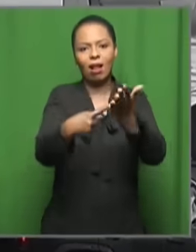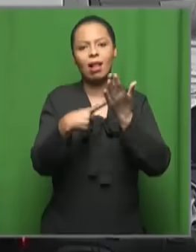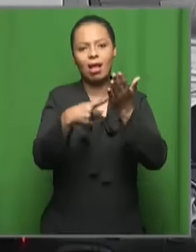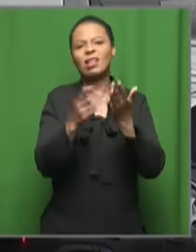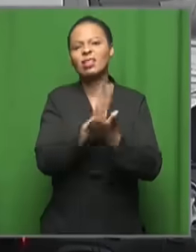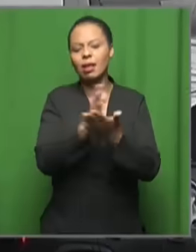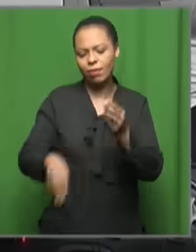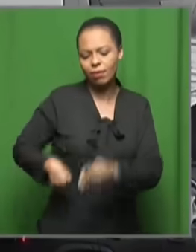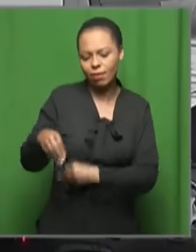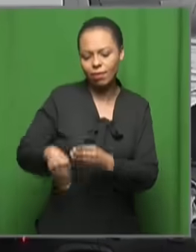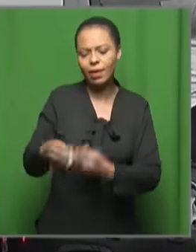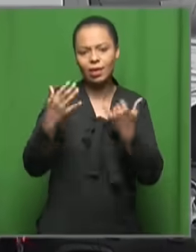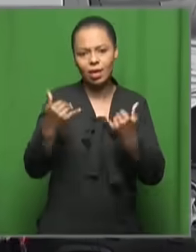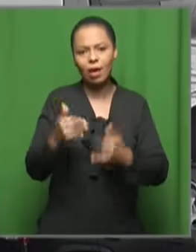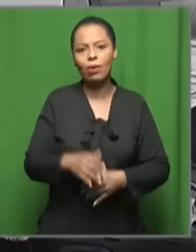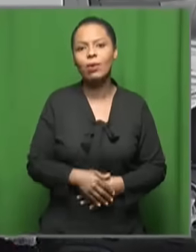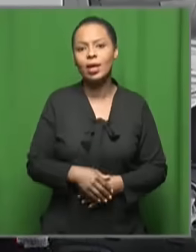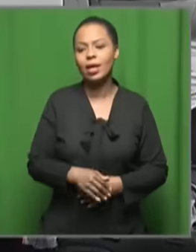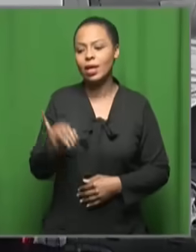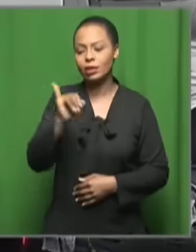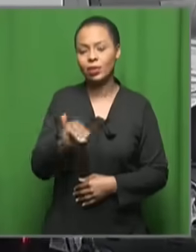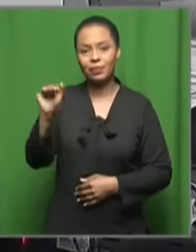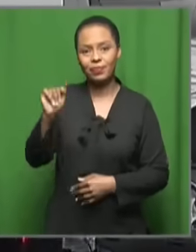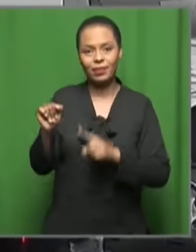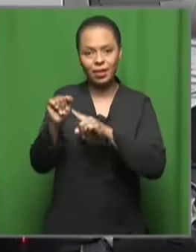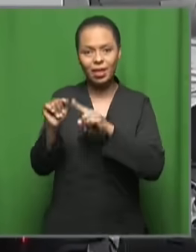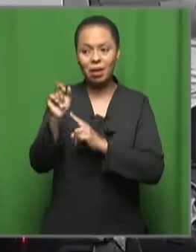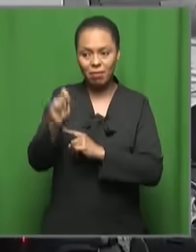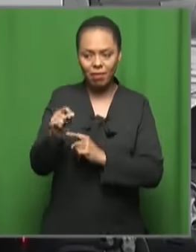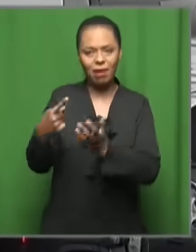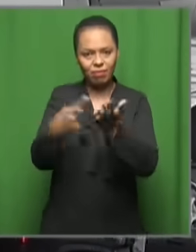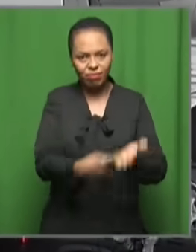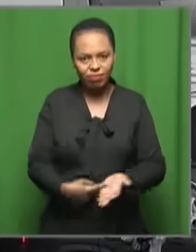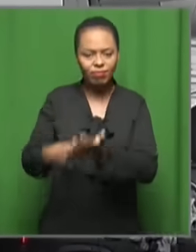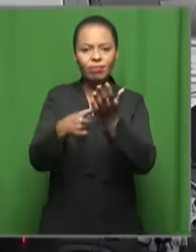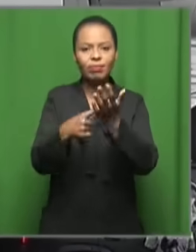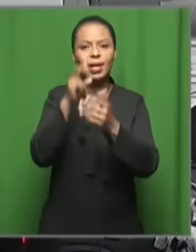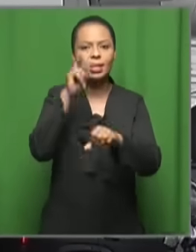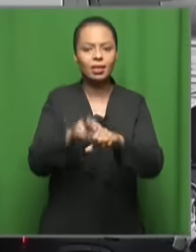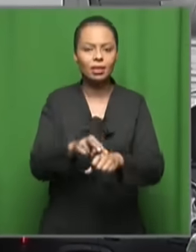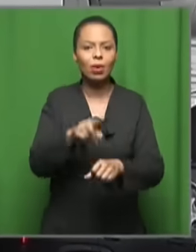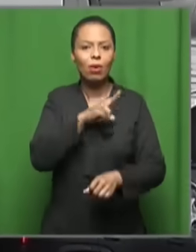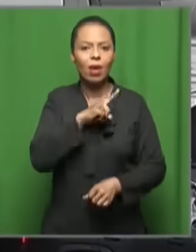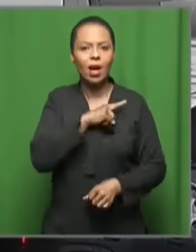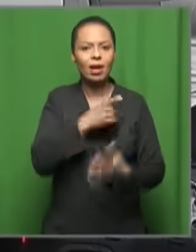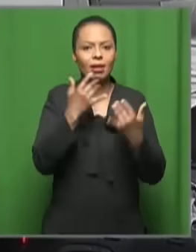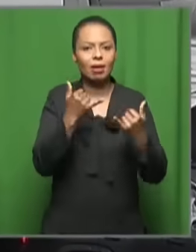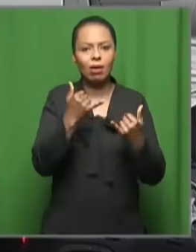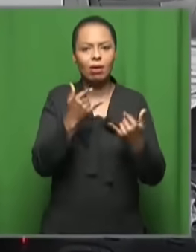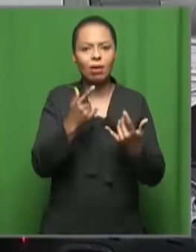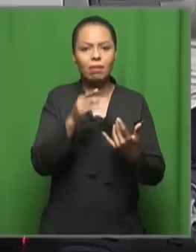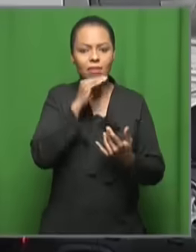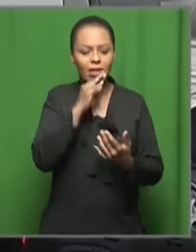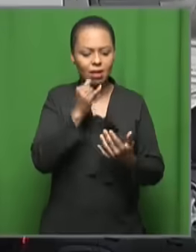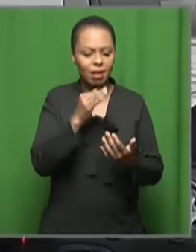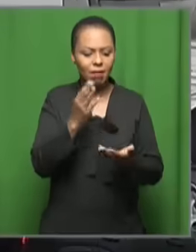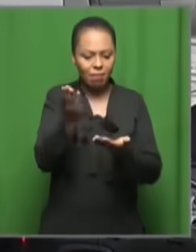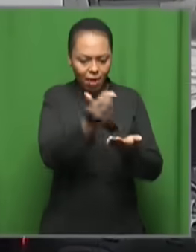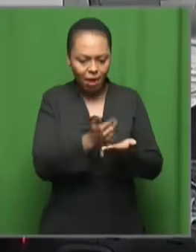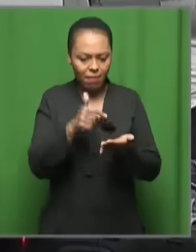kinds of institutional architecture, let it be a topic that is being discussed to say, when extradition is not enough,